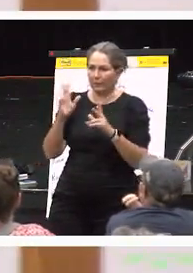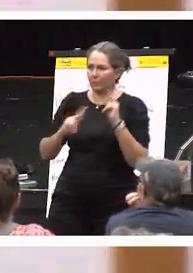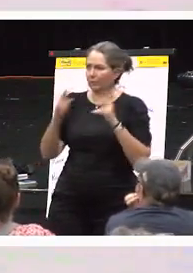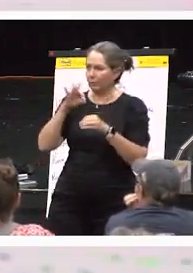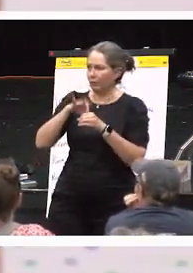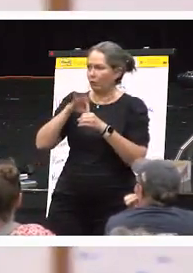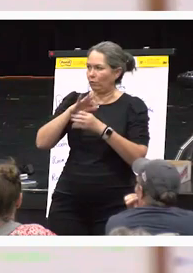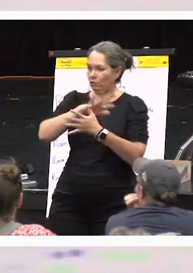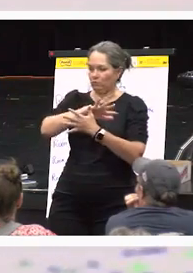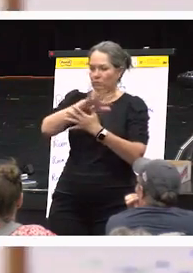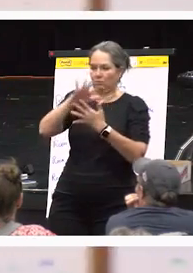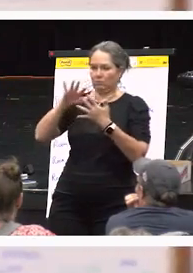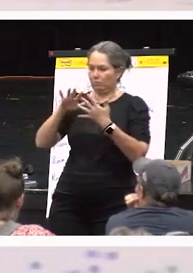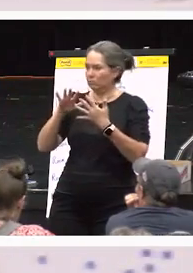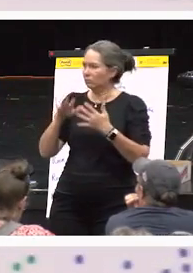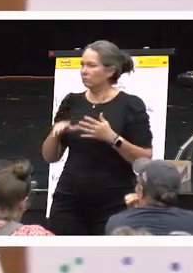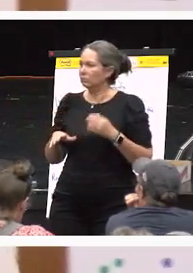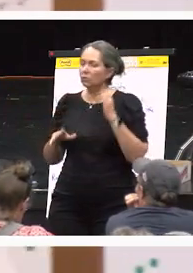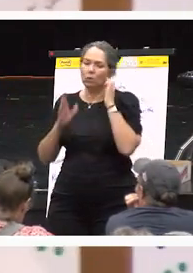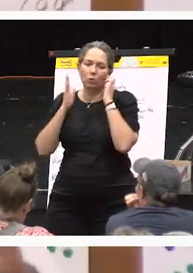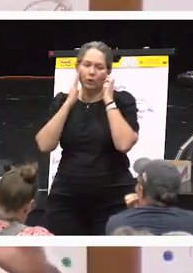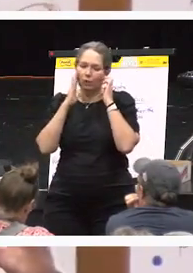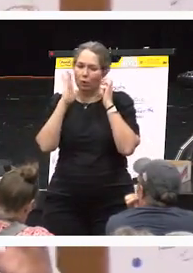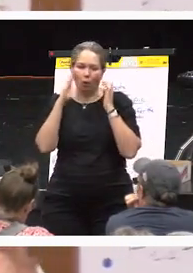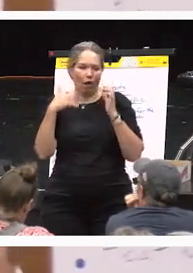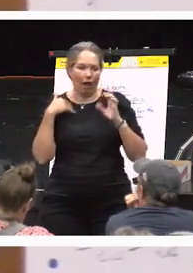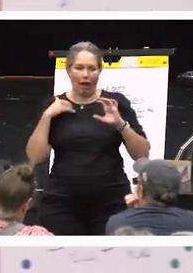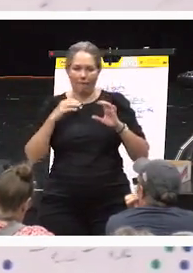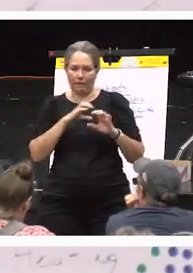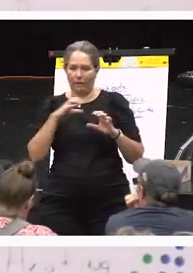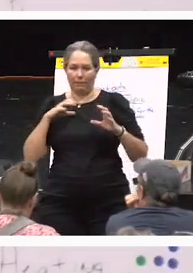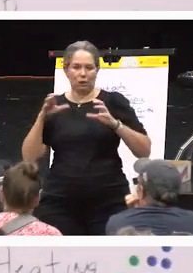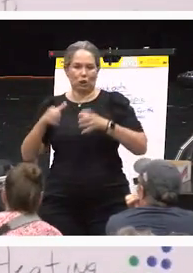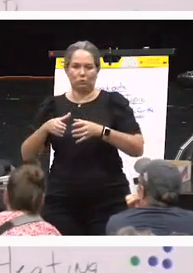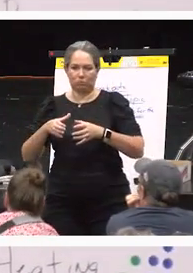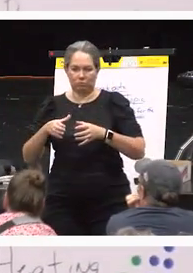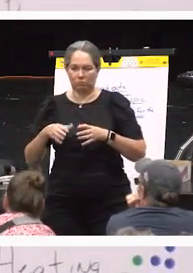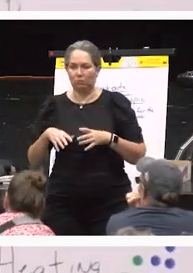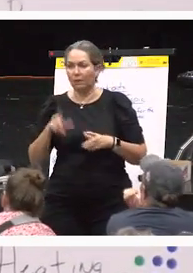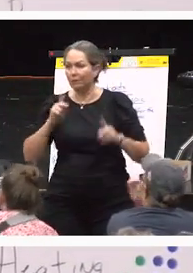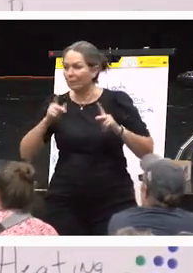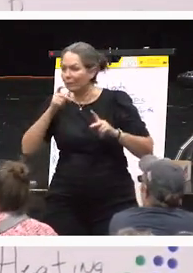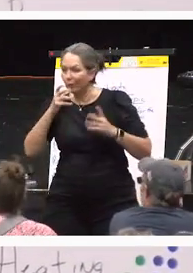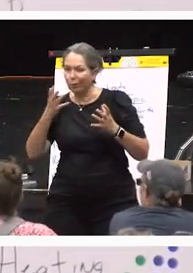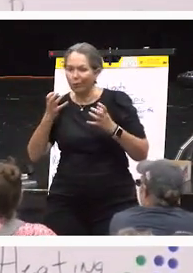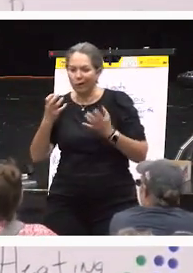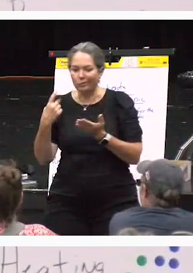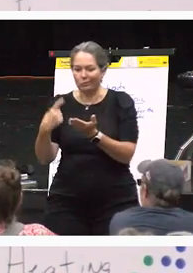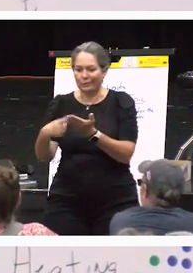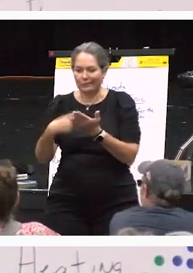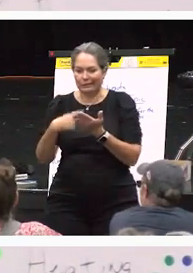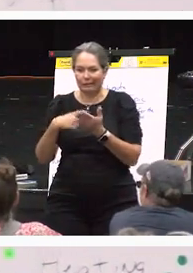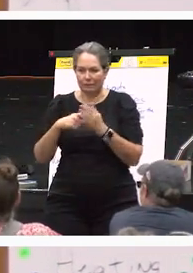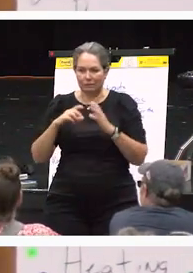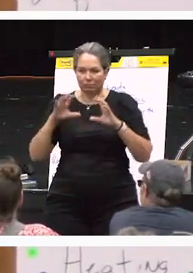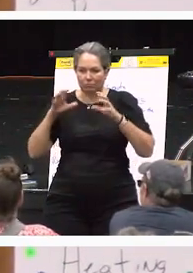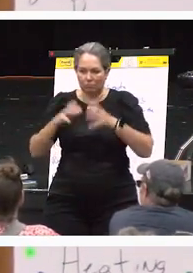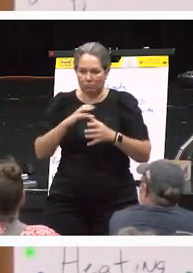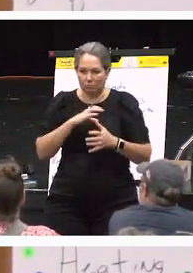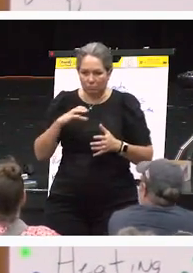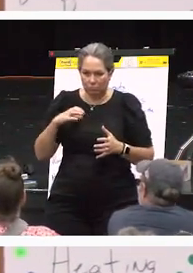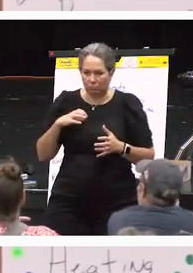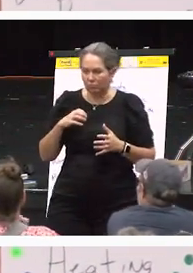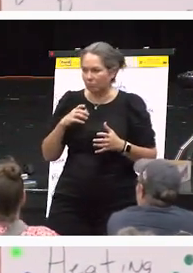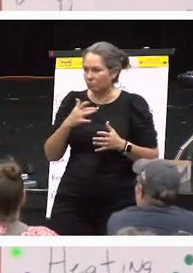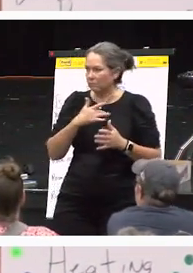top. We know that we will have a commission, and people who want to talk about the idea of this structured commission that can potentially